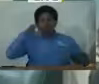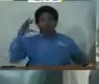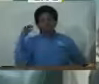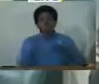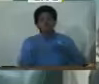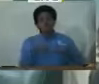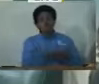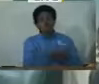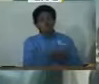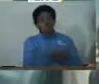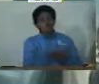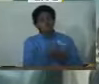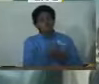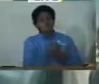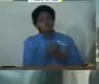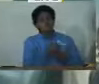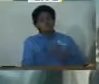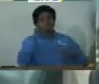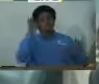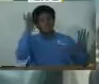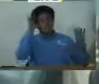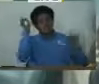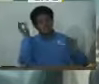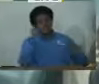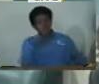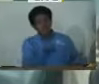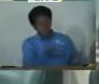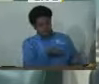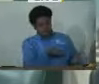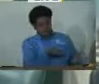new disturbing dimension to the issue.